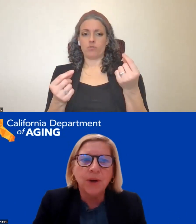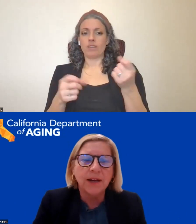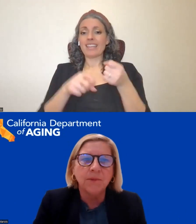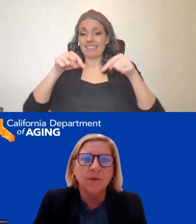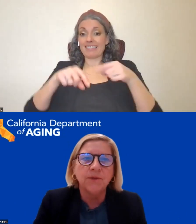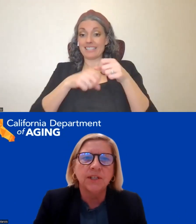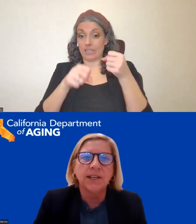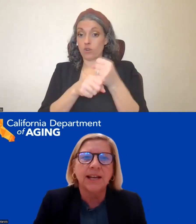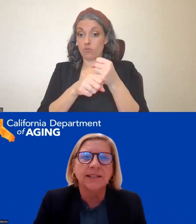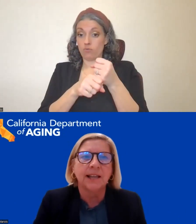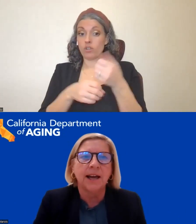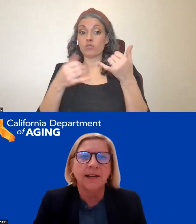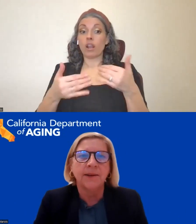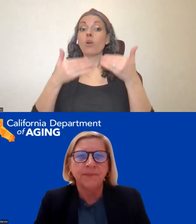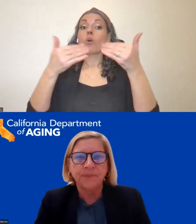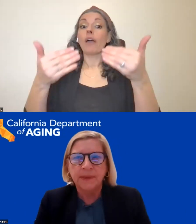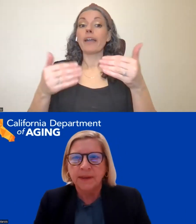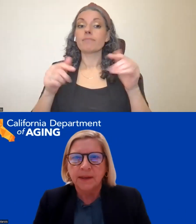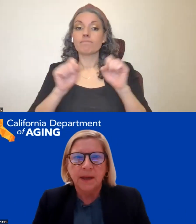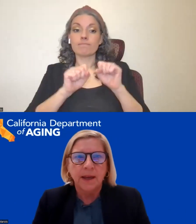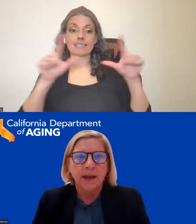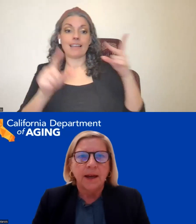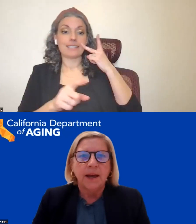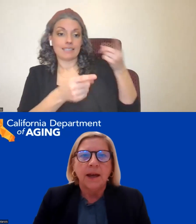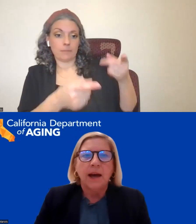So we'll go ahead and move to the next slide.